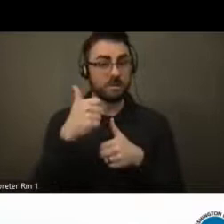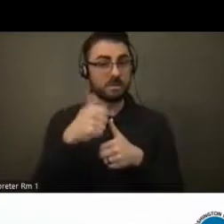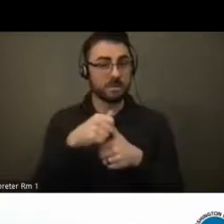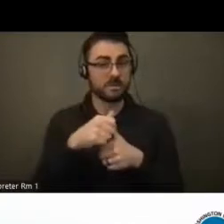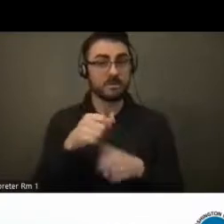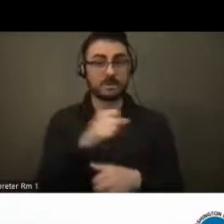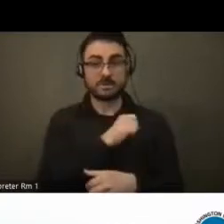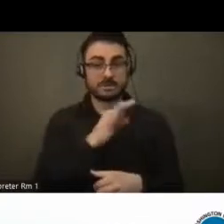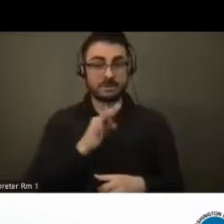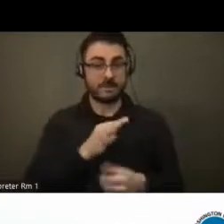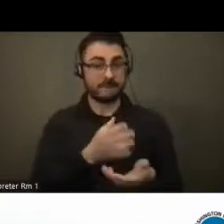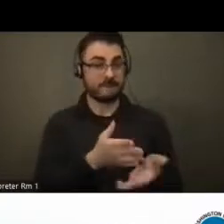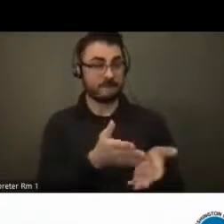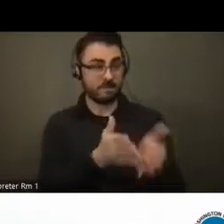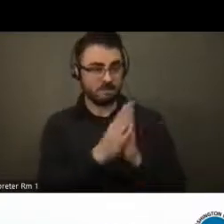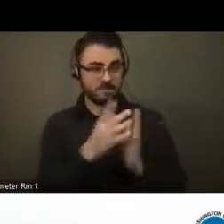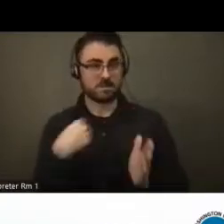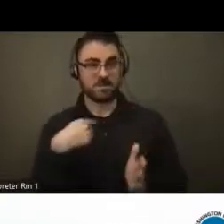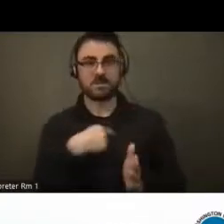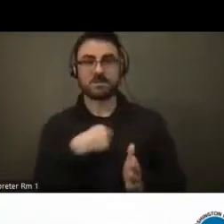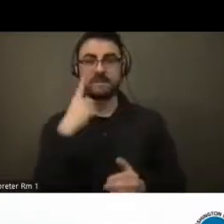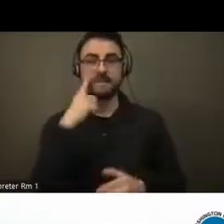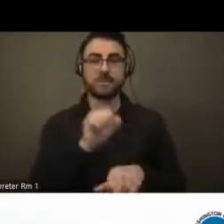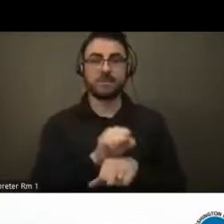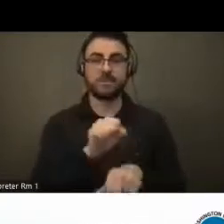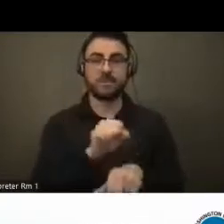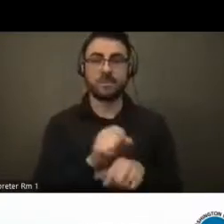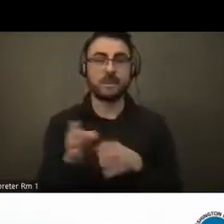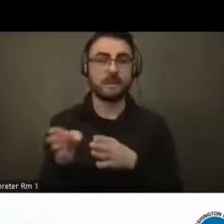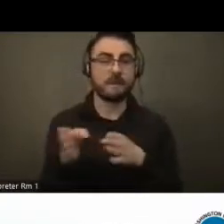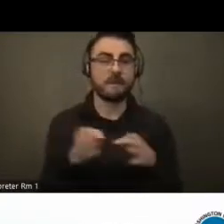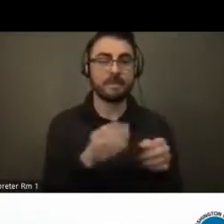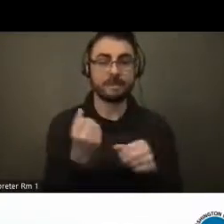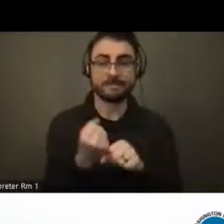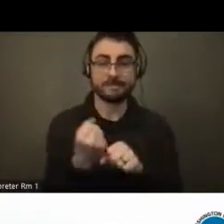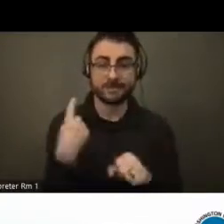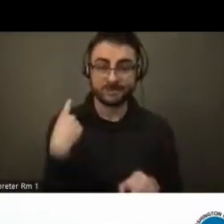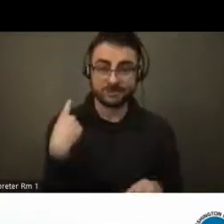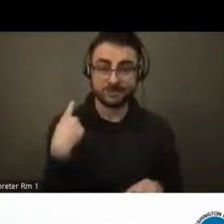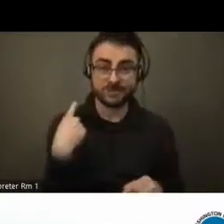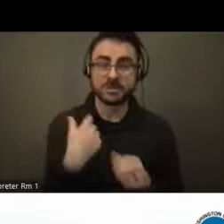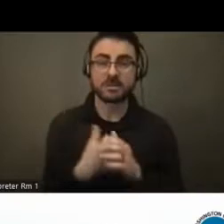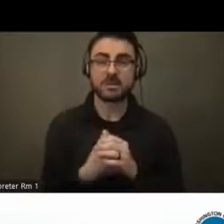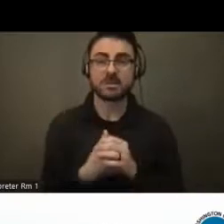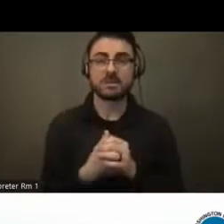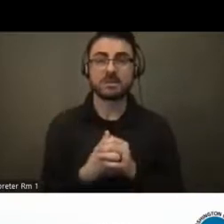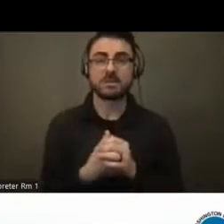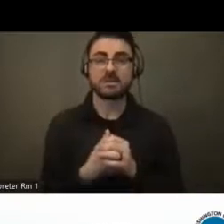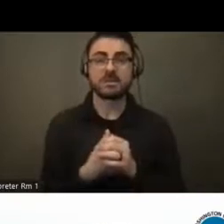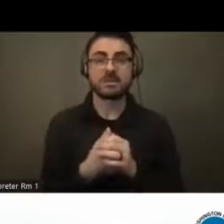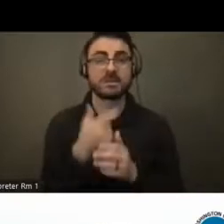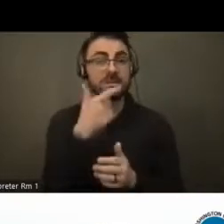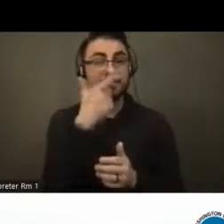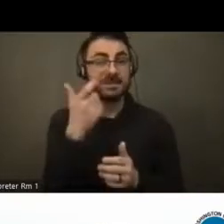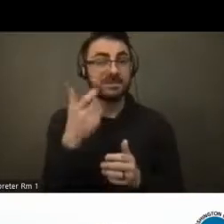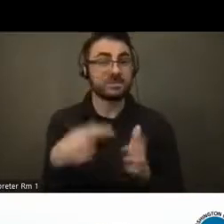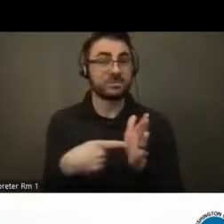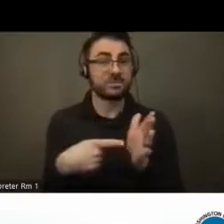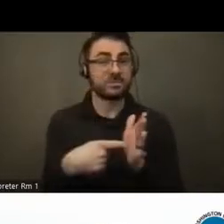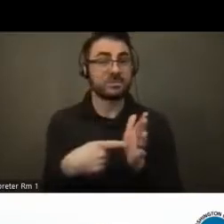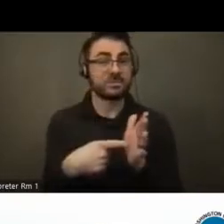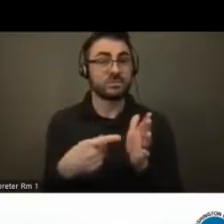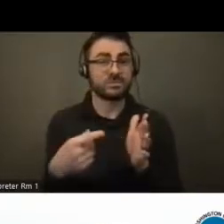plan a year ago, that due to the deadlines for middle housing,